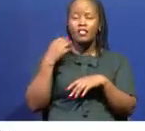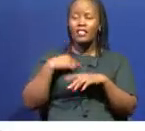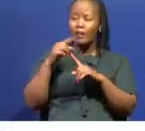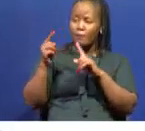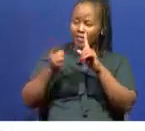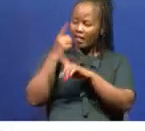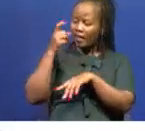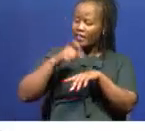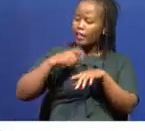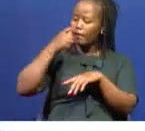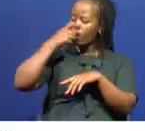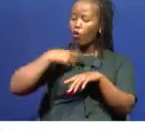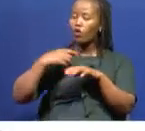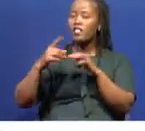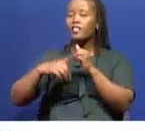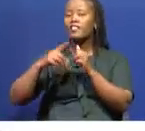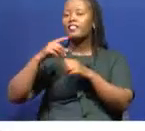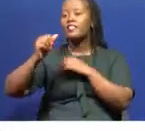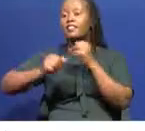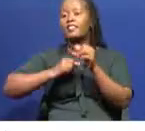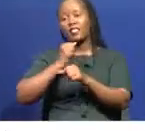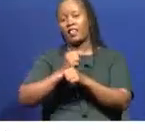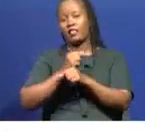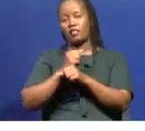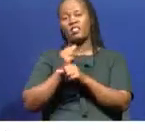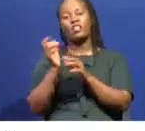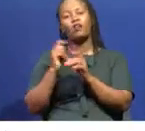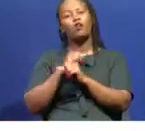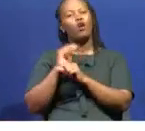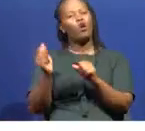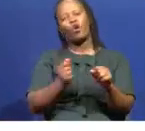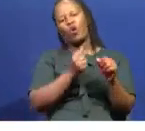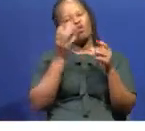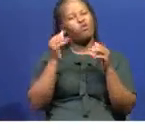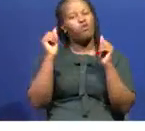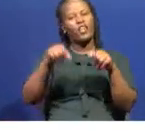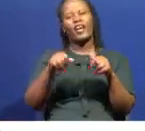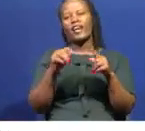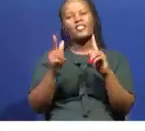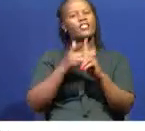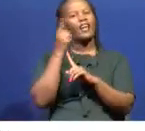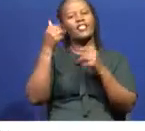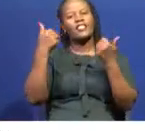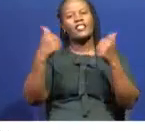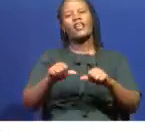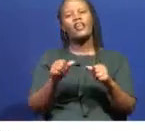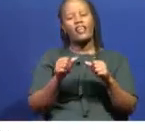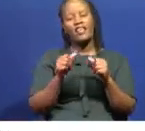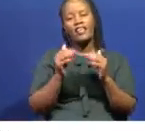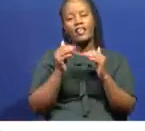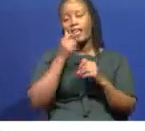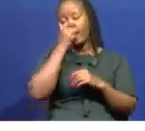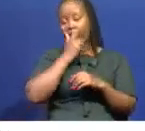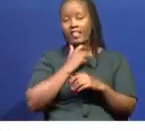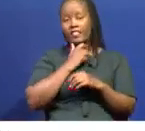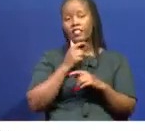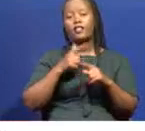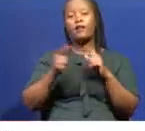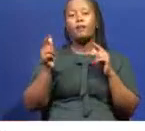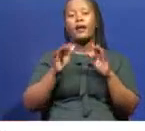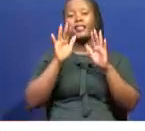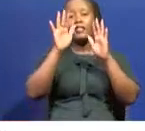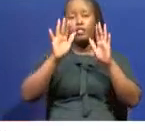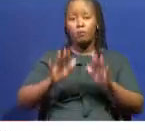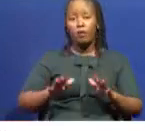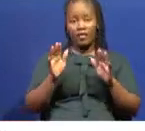old, and golf, it's that sport where you can start at any age, but it's such an advantage when you start